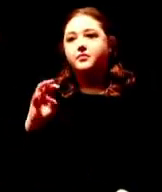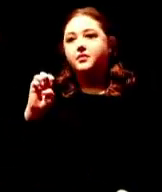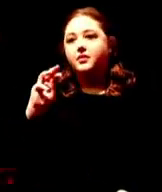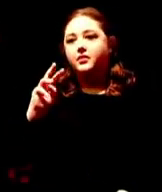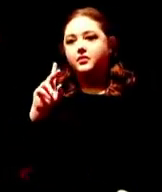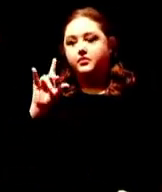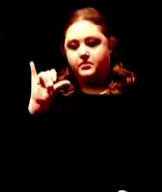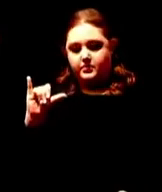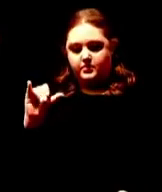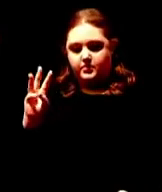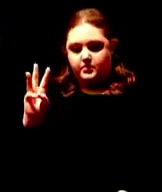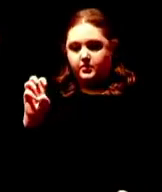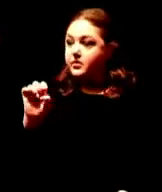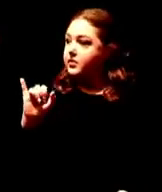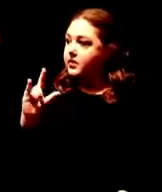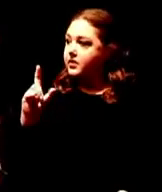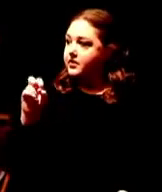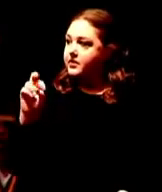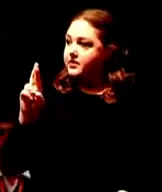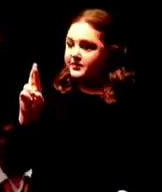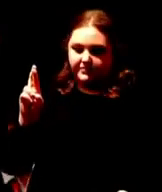Emily Weiler.